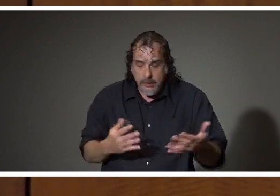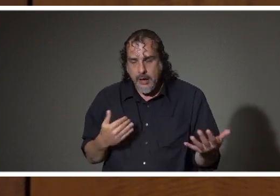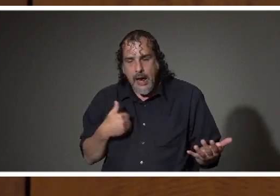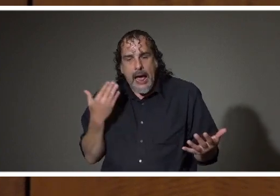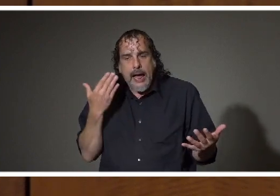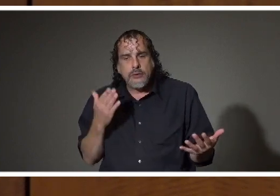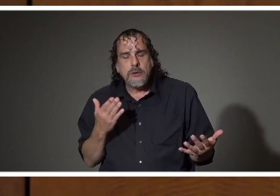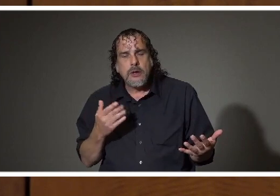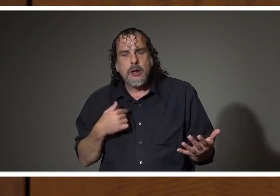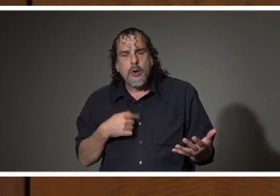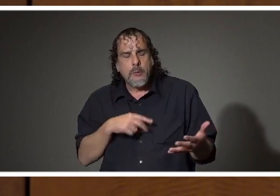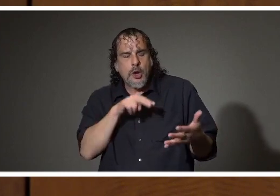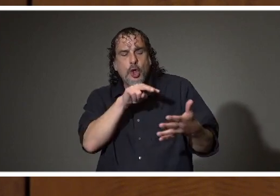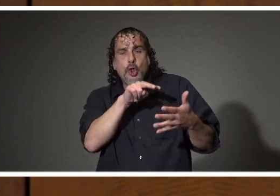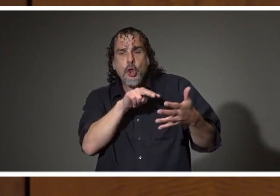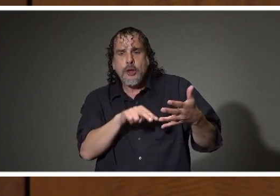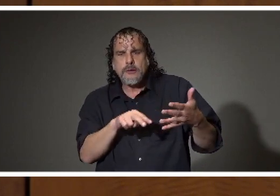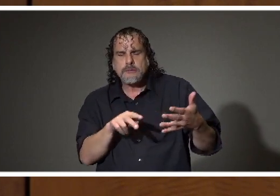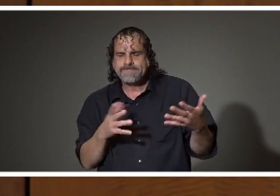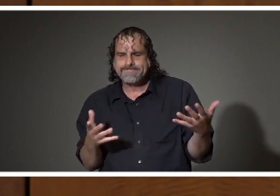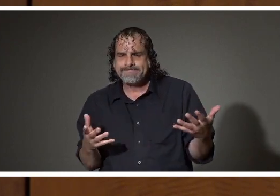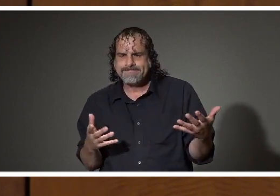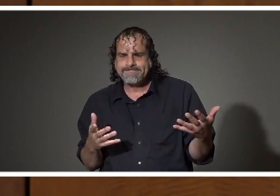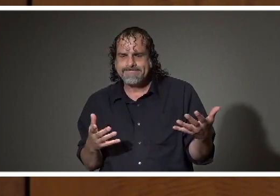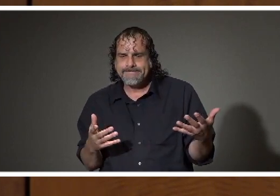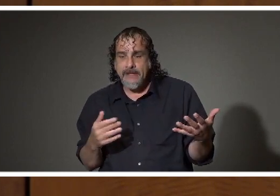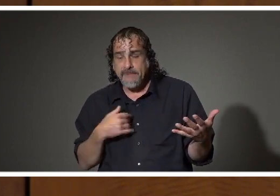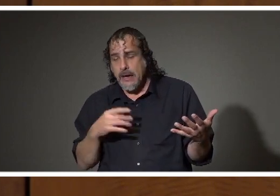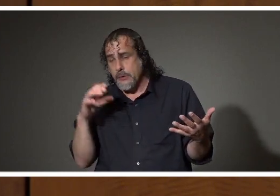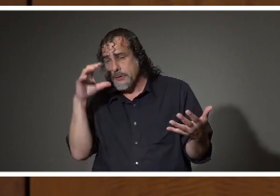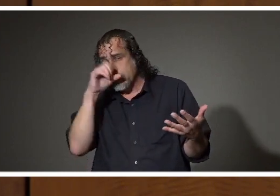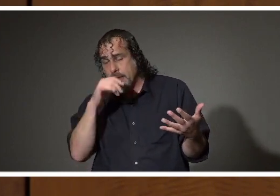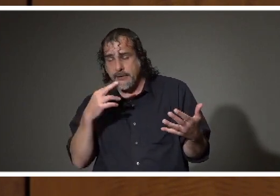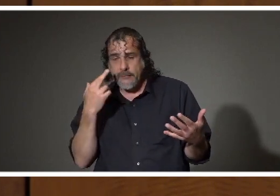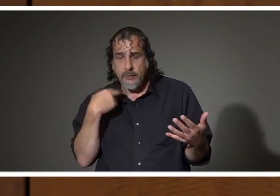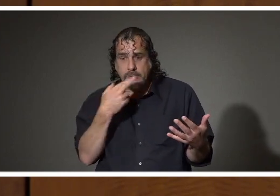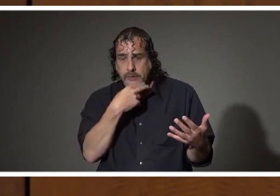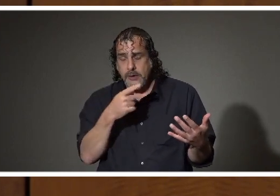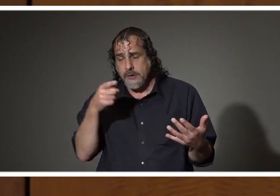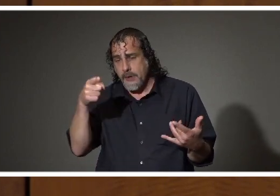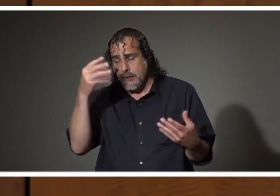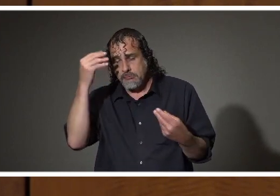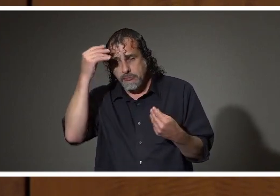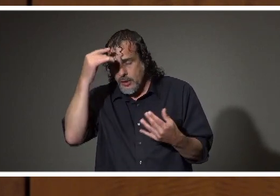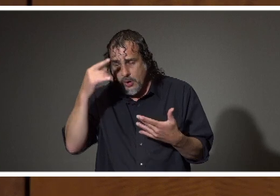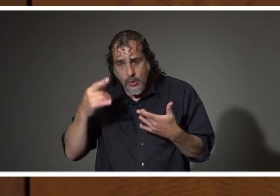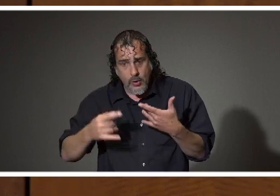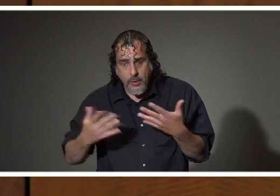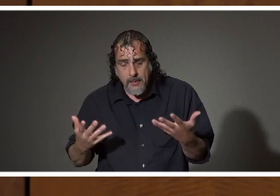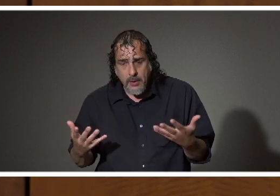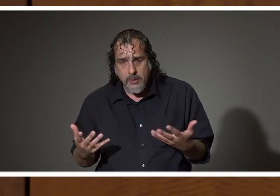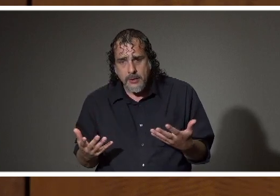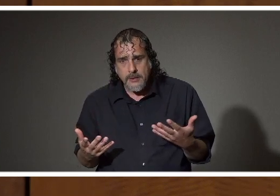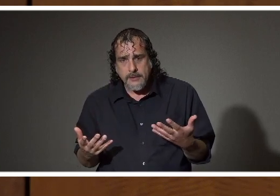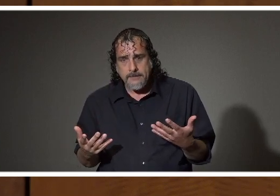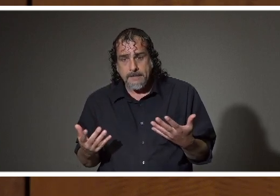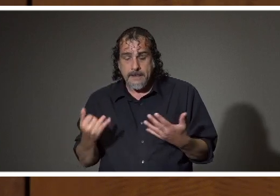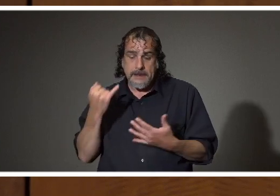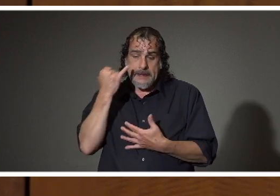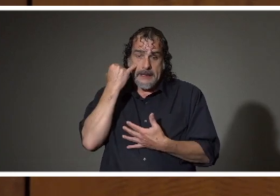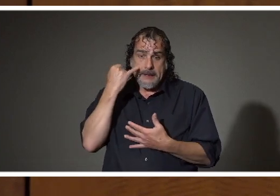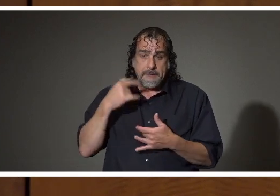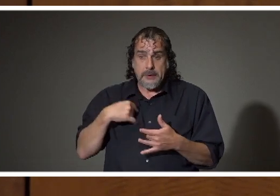be looking at, I would presume, and if I were a restaurateur, what I would be thinking about is even if